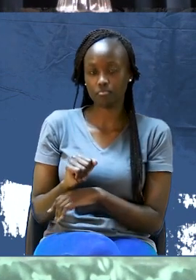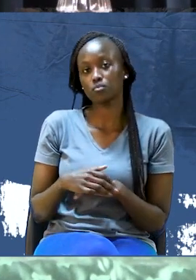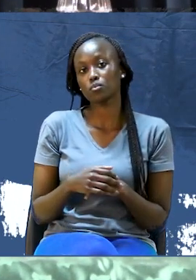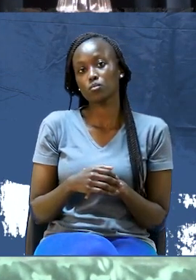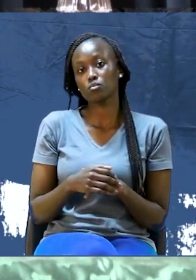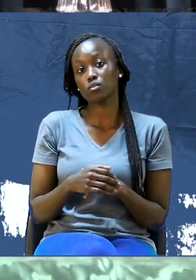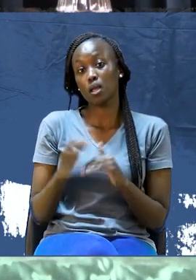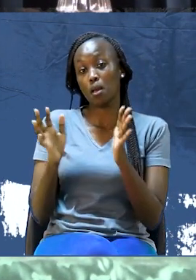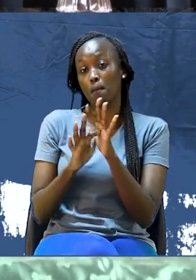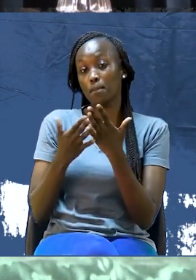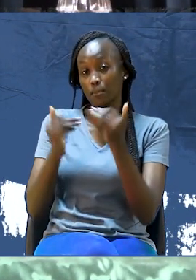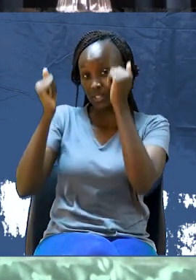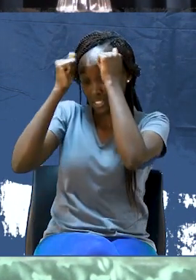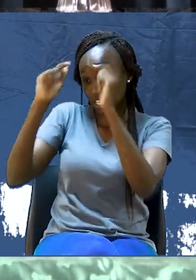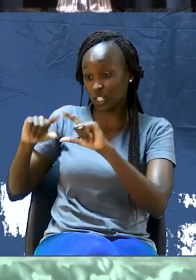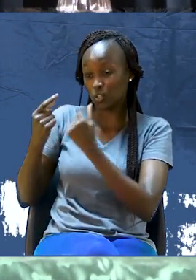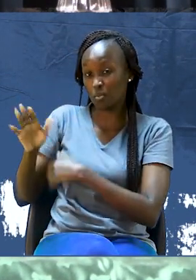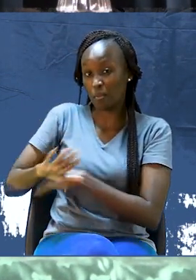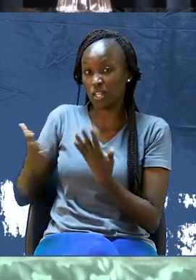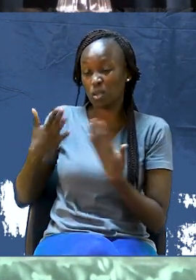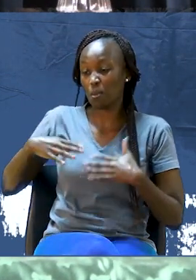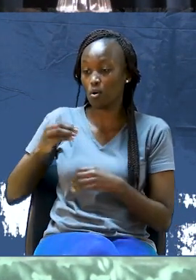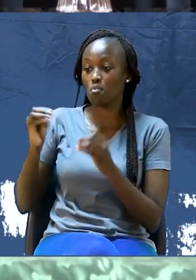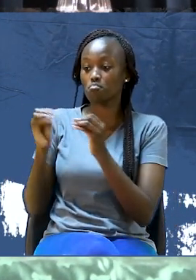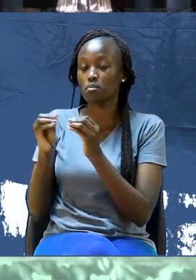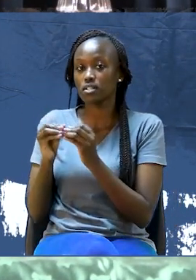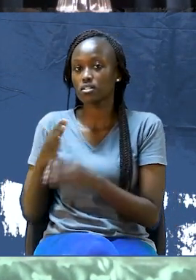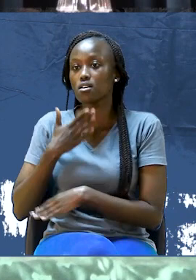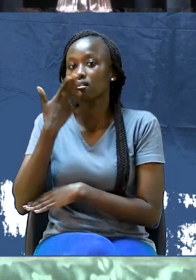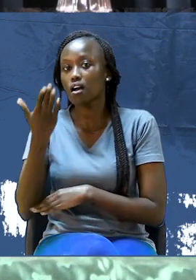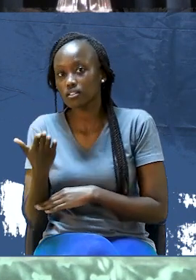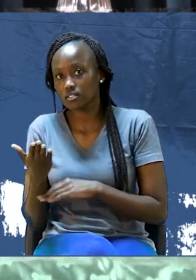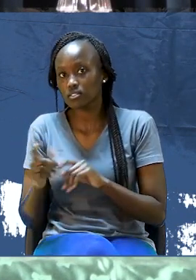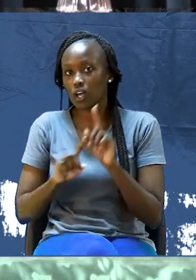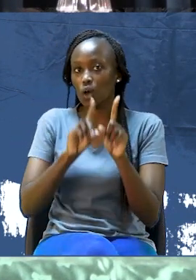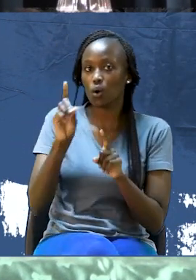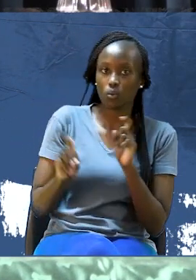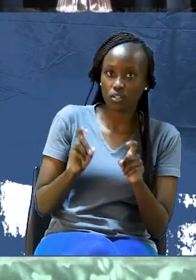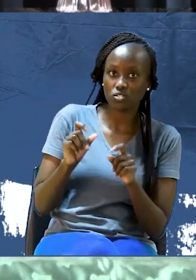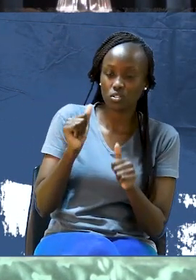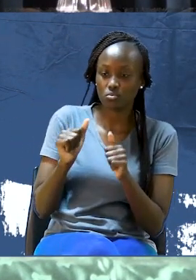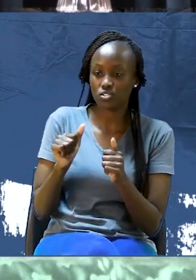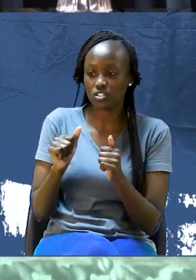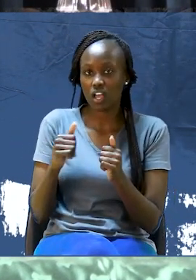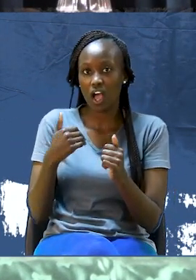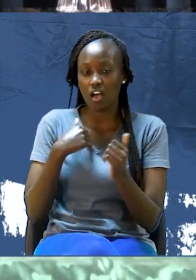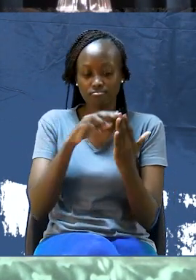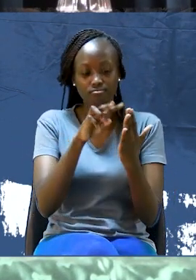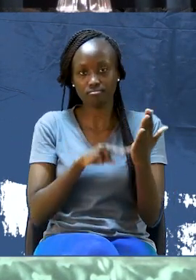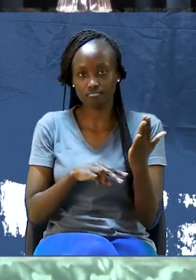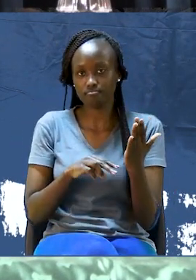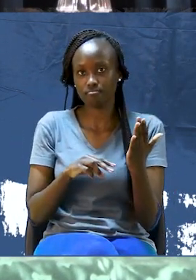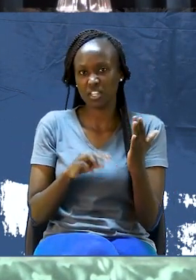Bible study group cannot be a place where people just meet, gather together to answer questions that they have seen in a Bible study guide. Sometimes I have